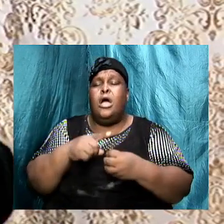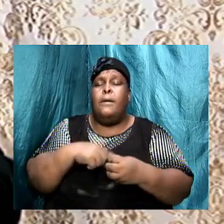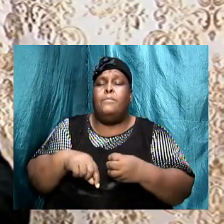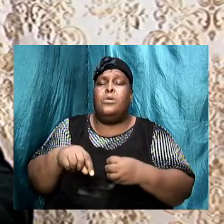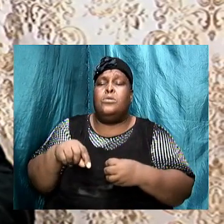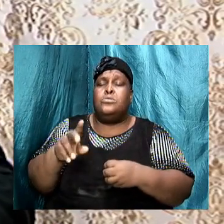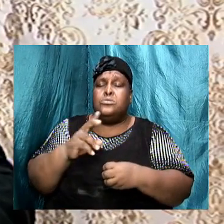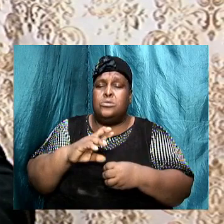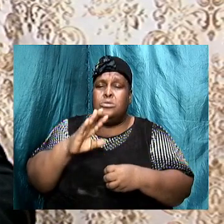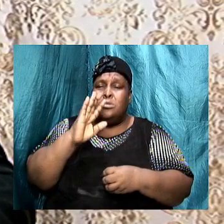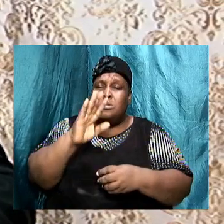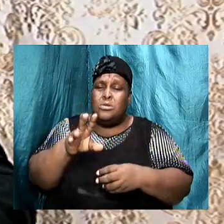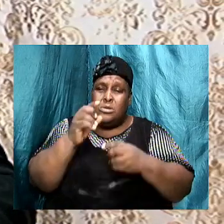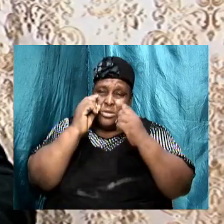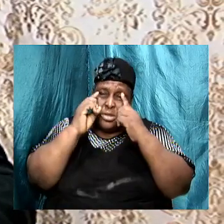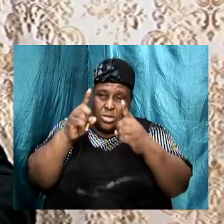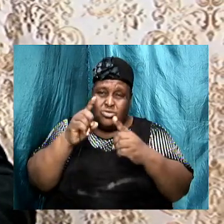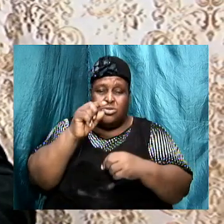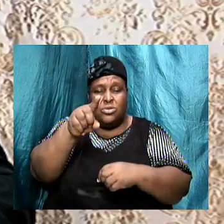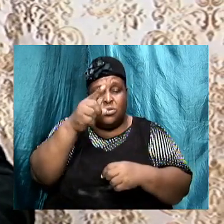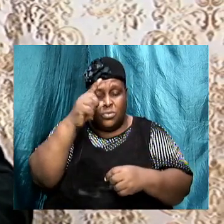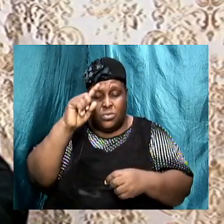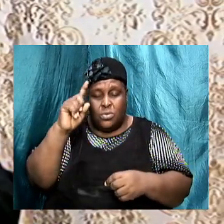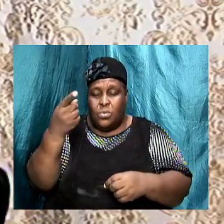The apostles talk about it.